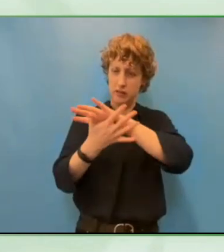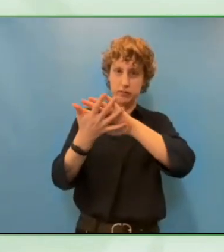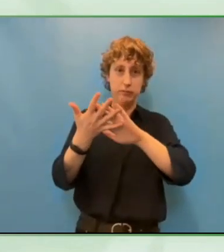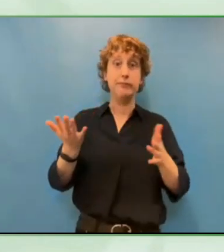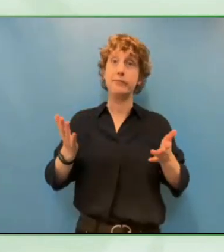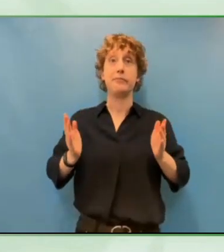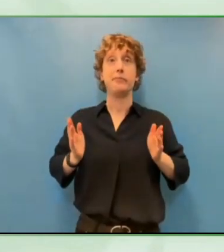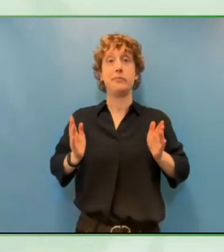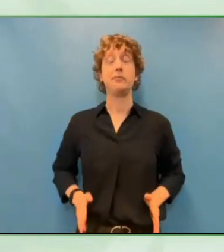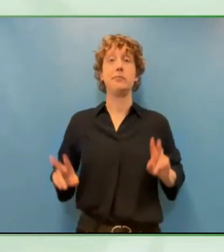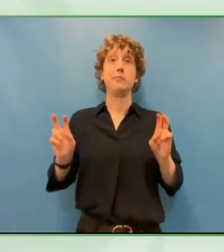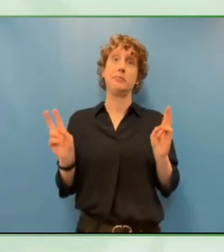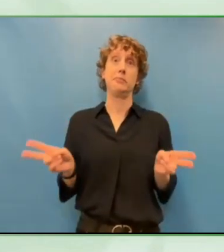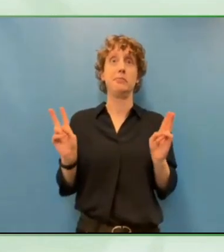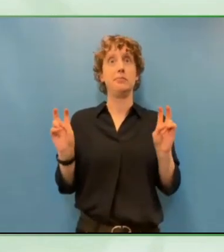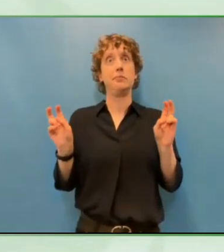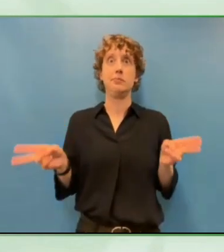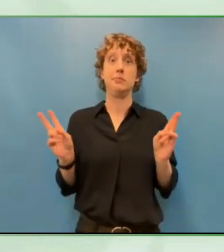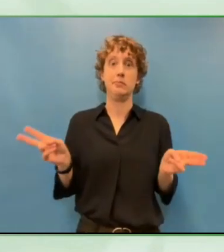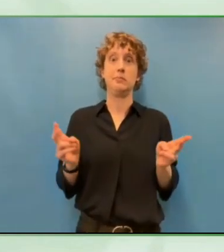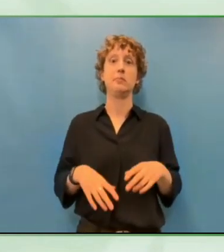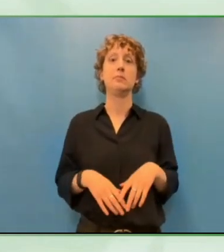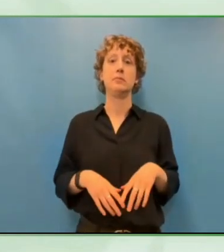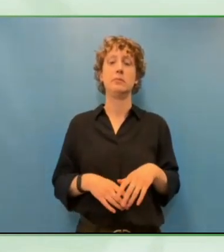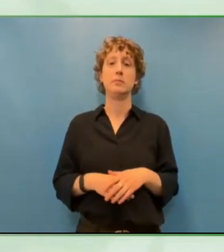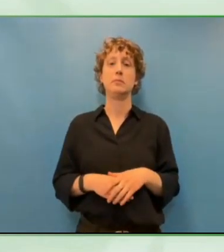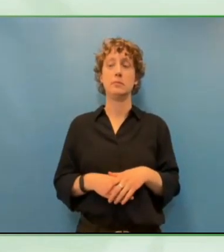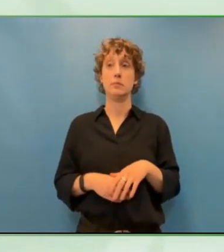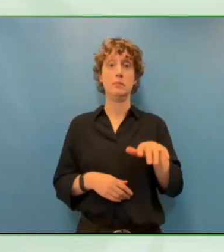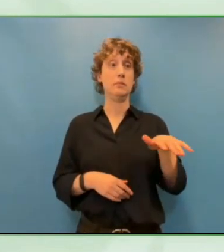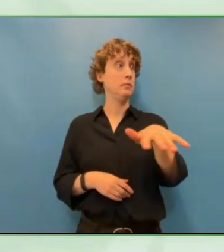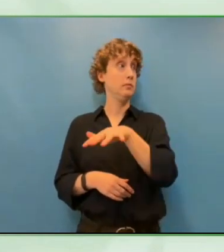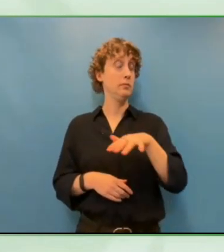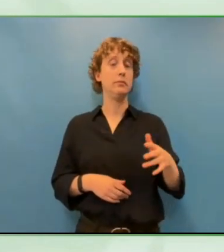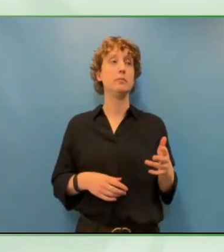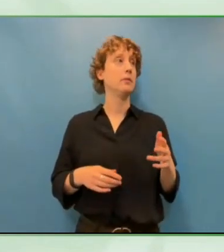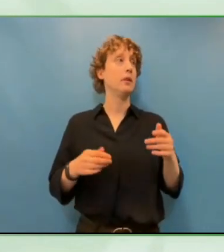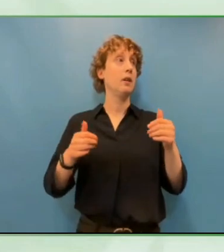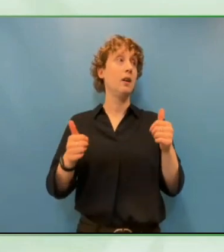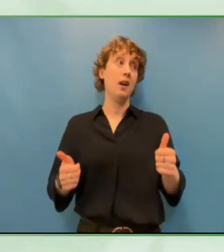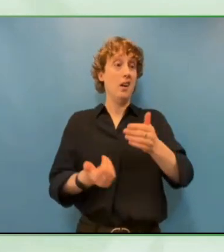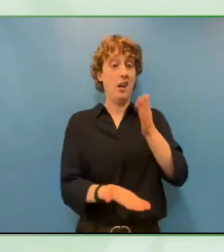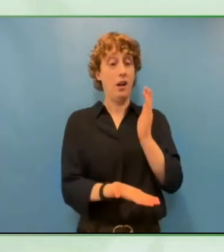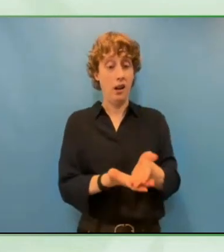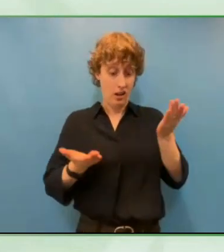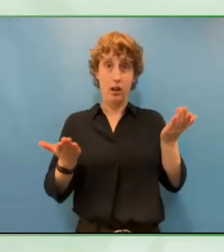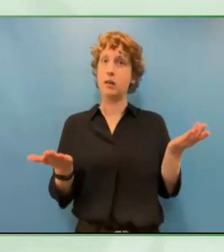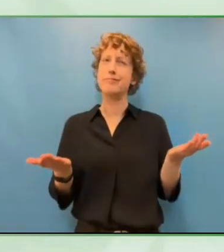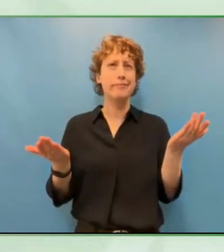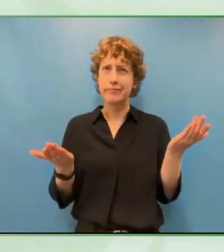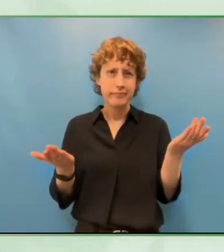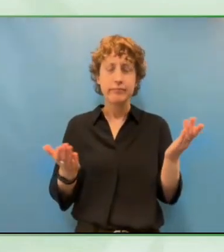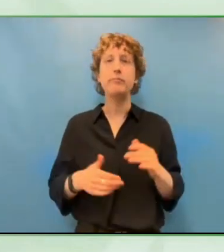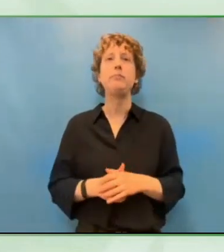these are default humans that are kind of fiction, right? And the further you